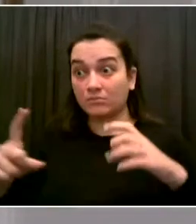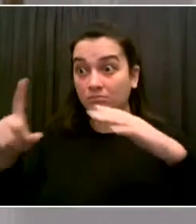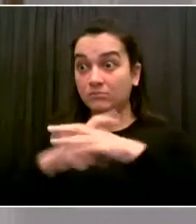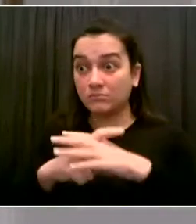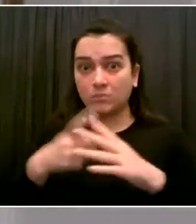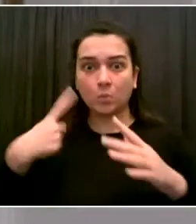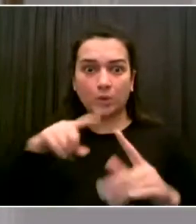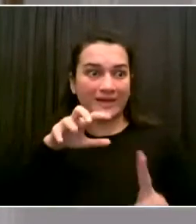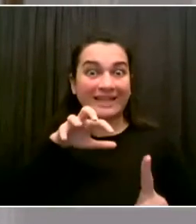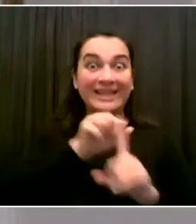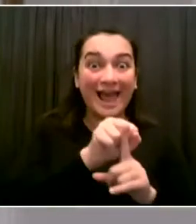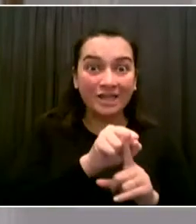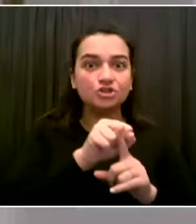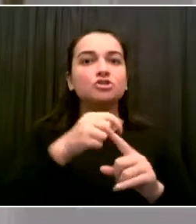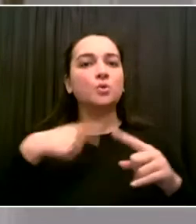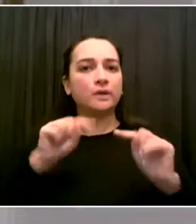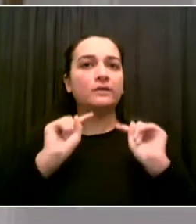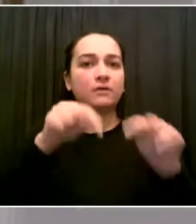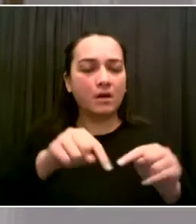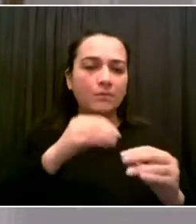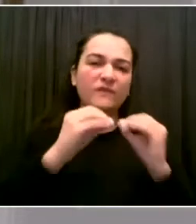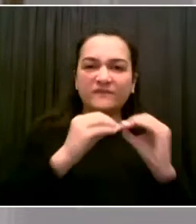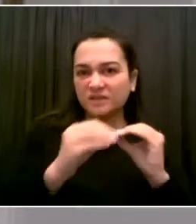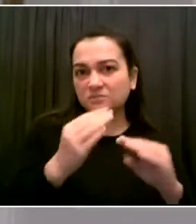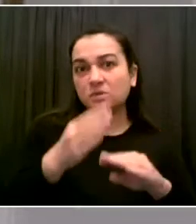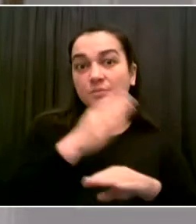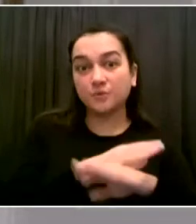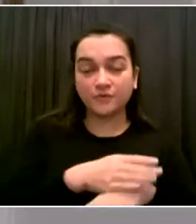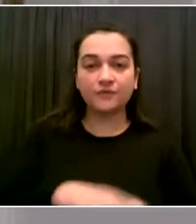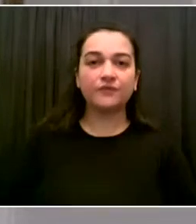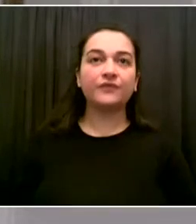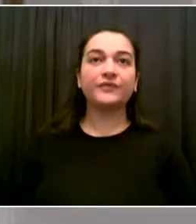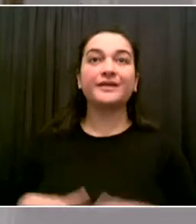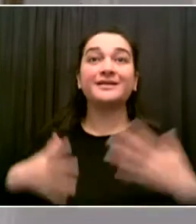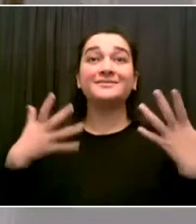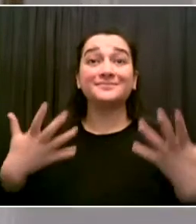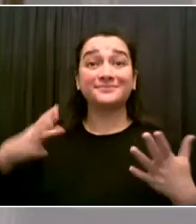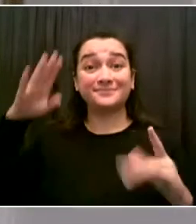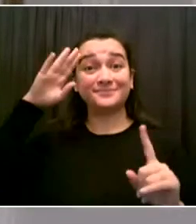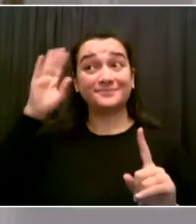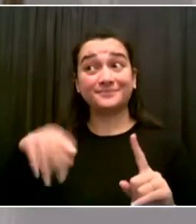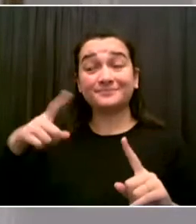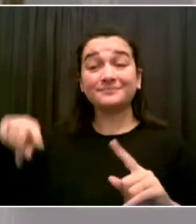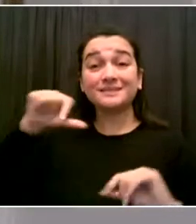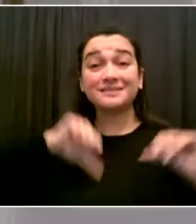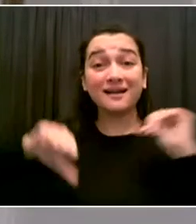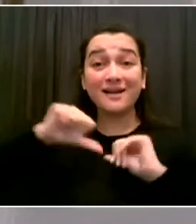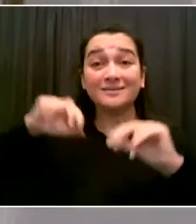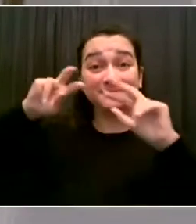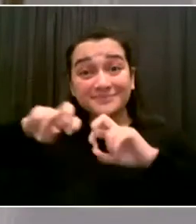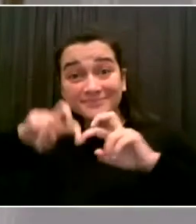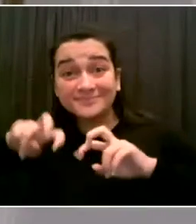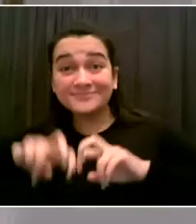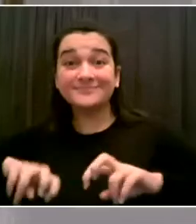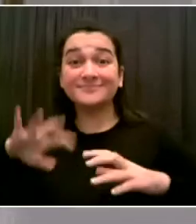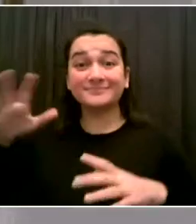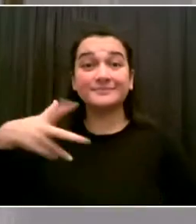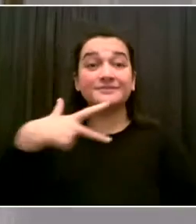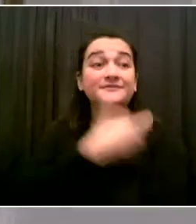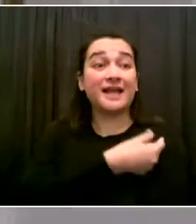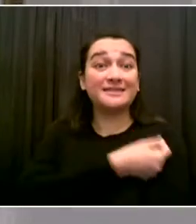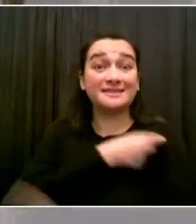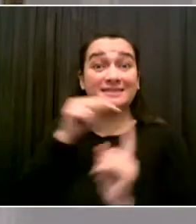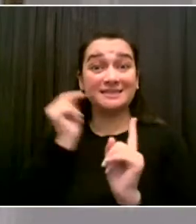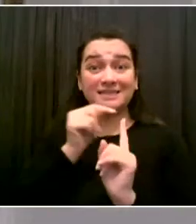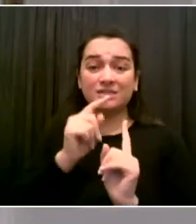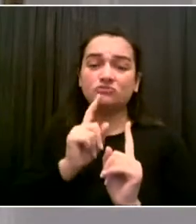going to almost certainly going to continue to be part of our armamentarium, but we do want to take that pause, look at the data, and try to figure out the best ways to